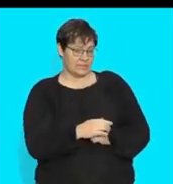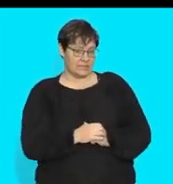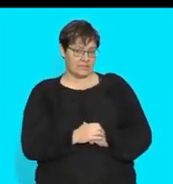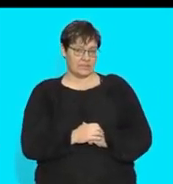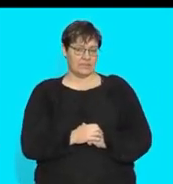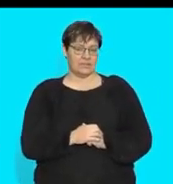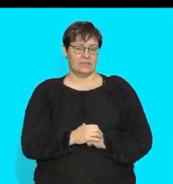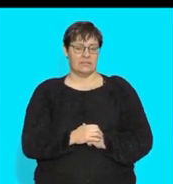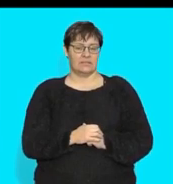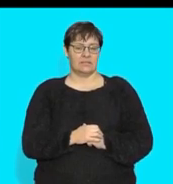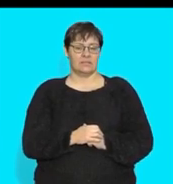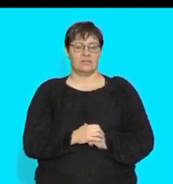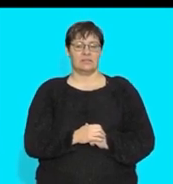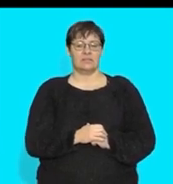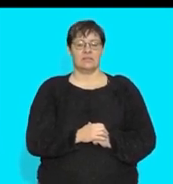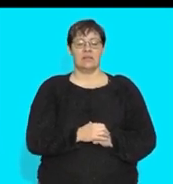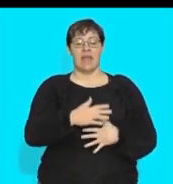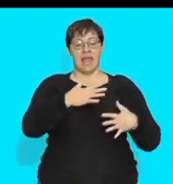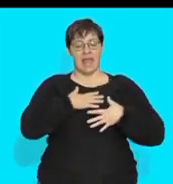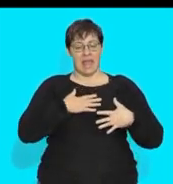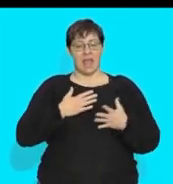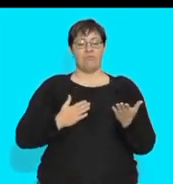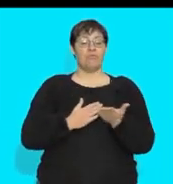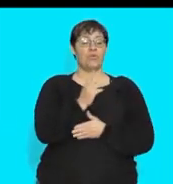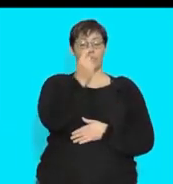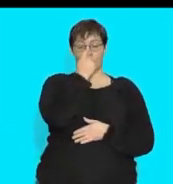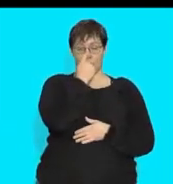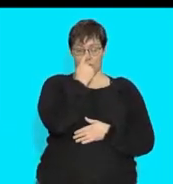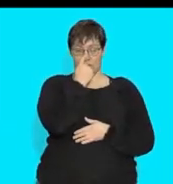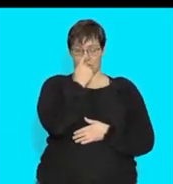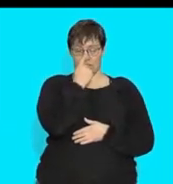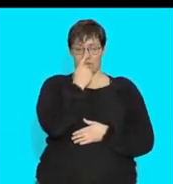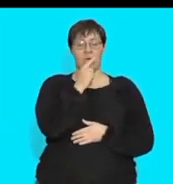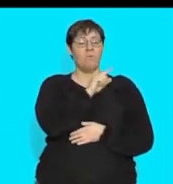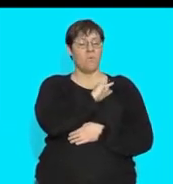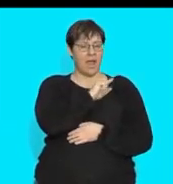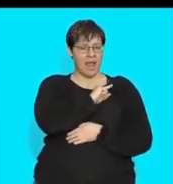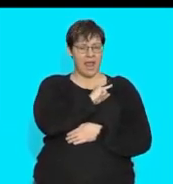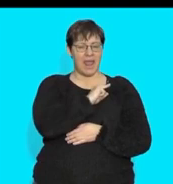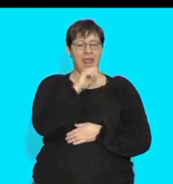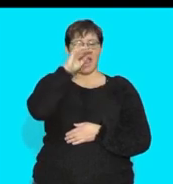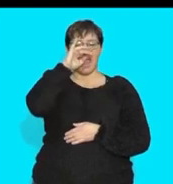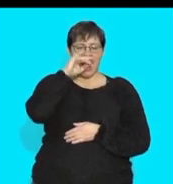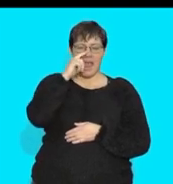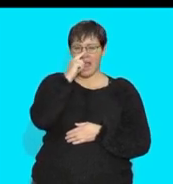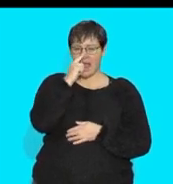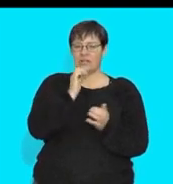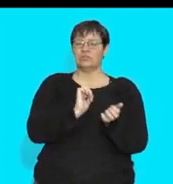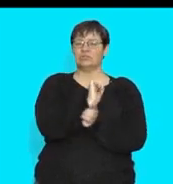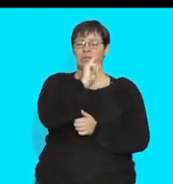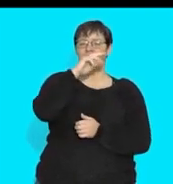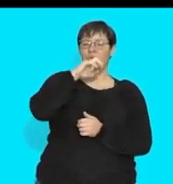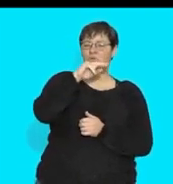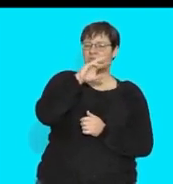looked at, right, that air must come through the nose. And the reason was that it had little hairs to trap